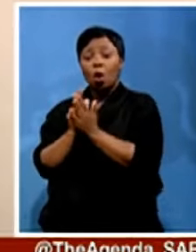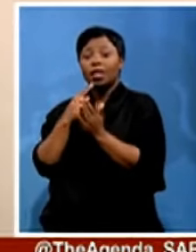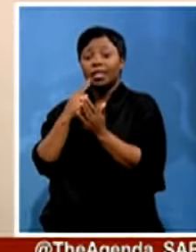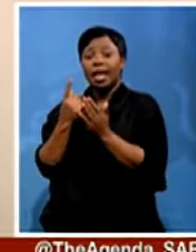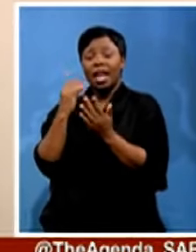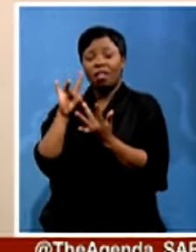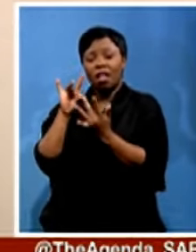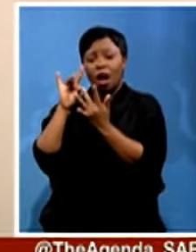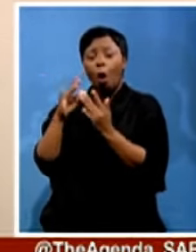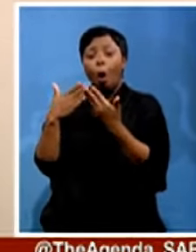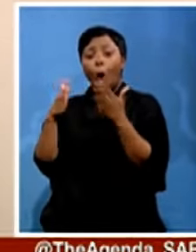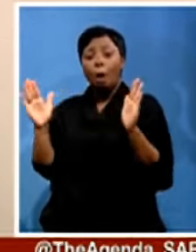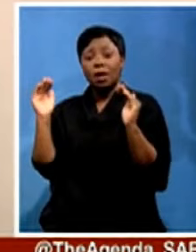be